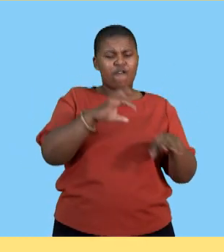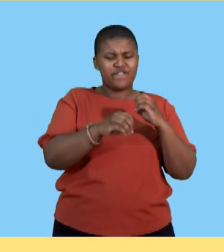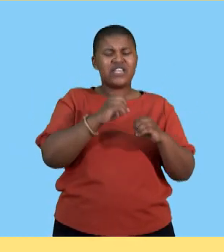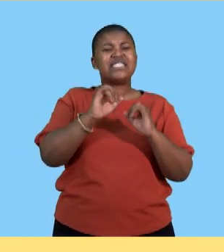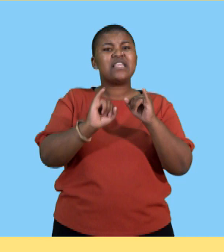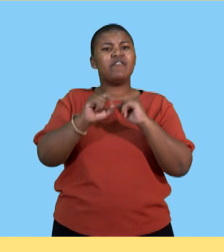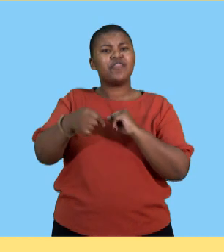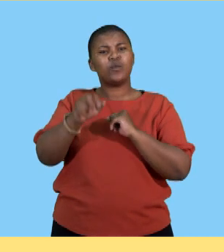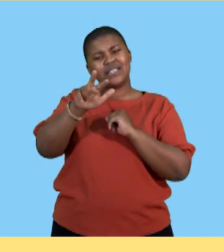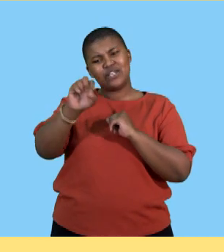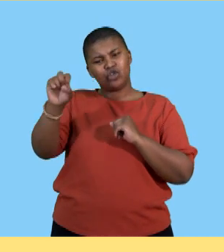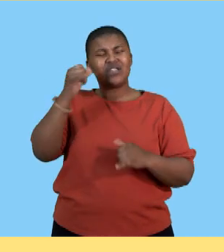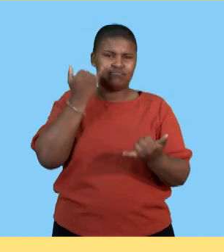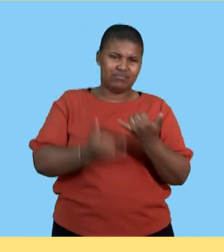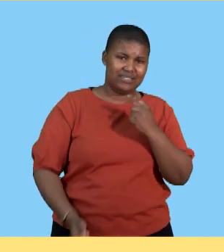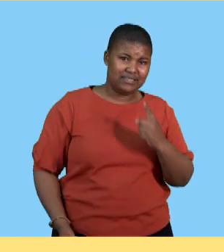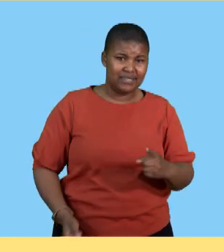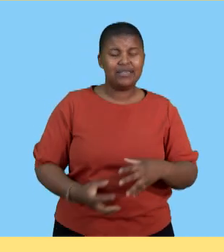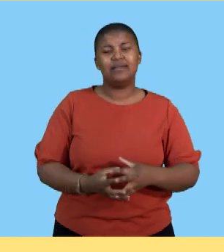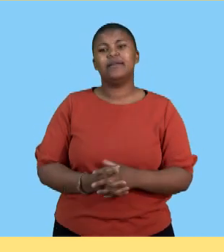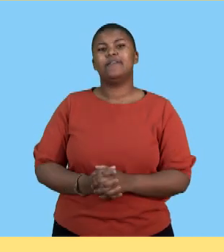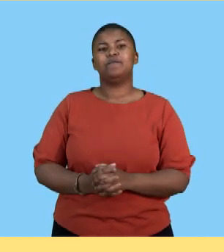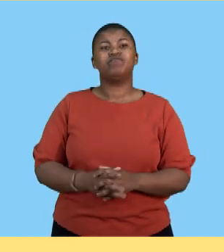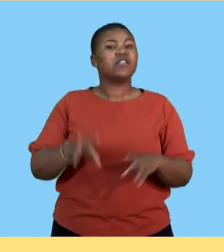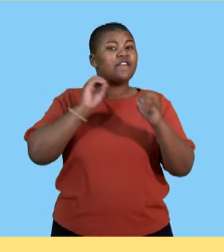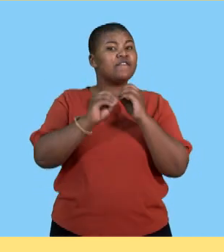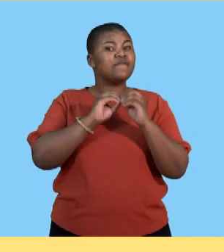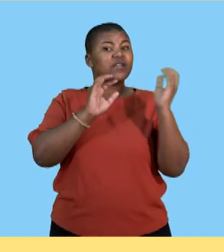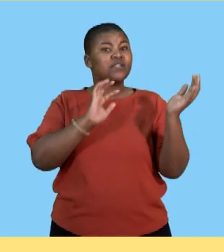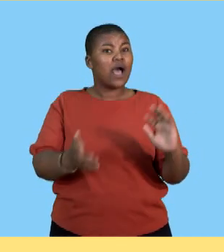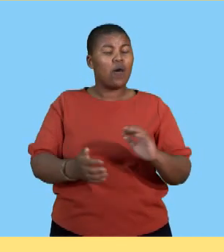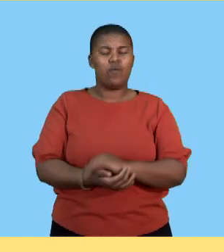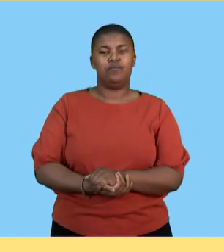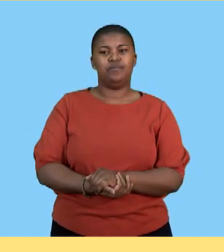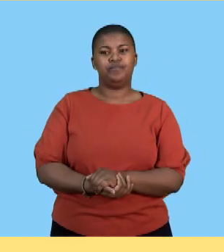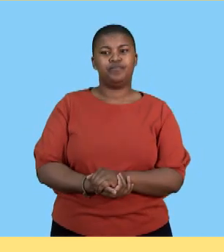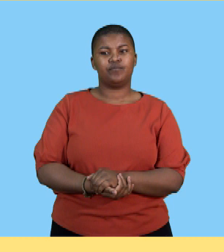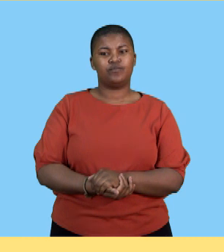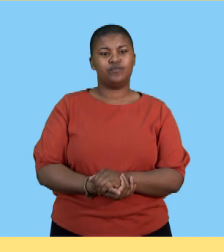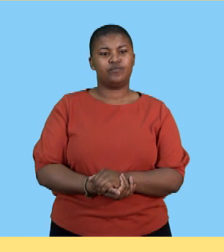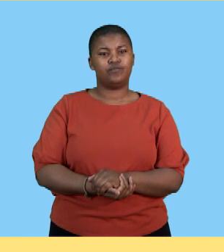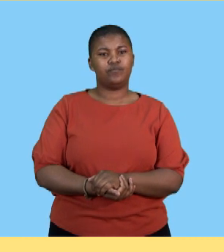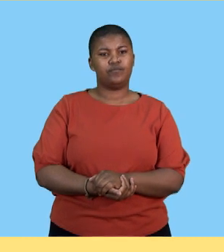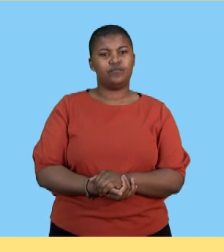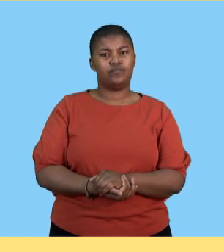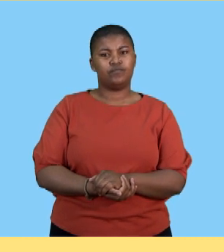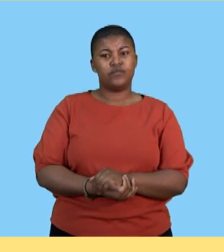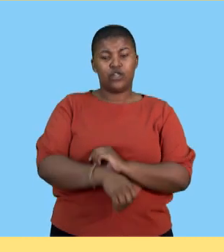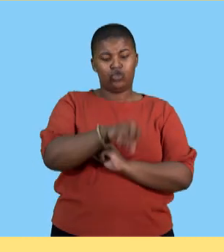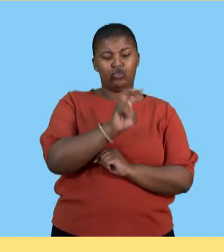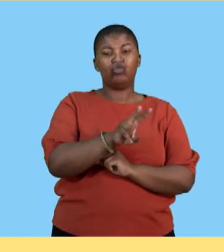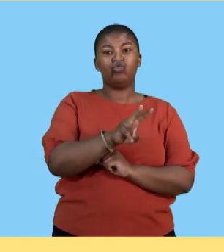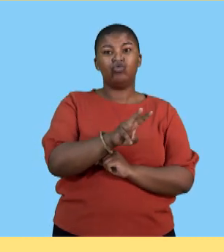of 11,800 is incorrect. So to correct the vehicle's amount, we should come and